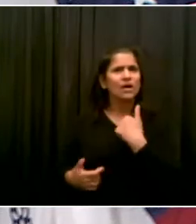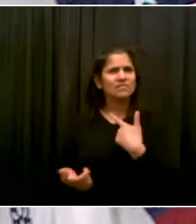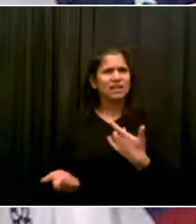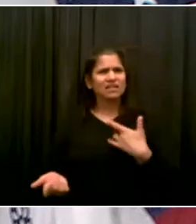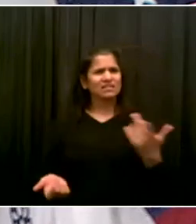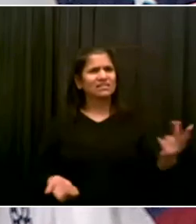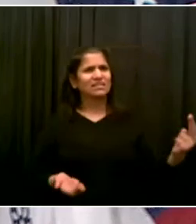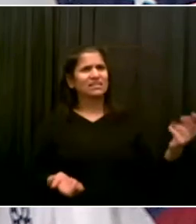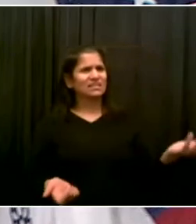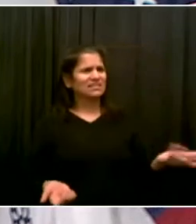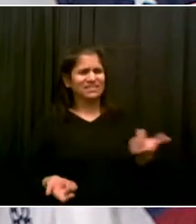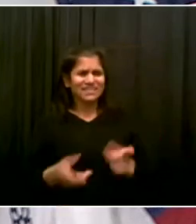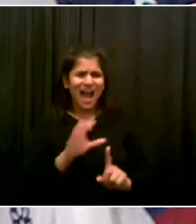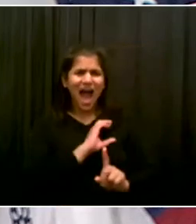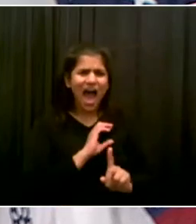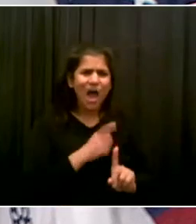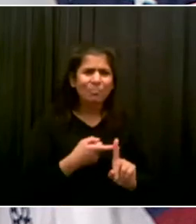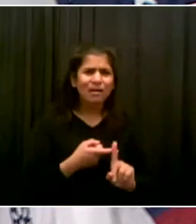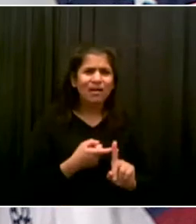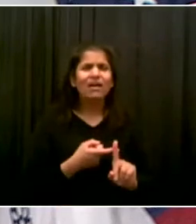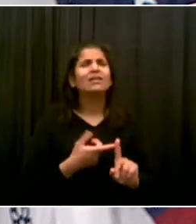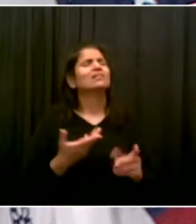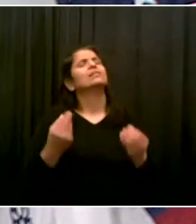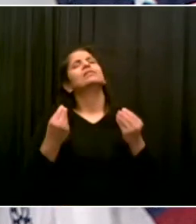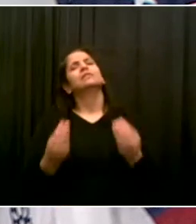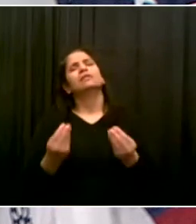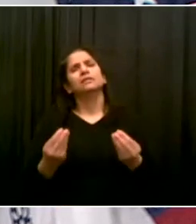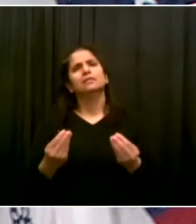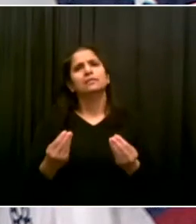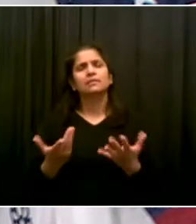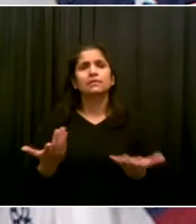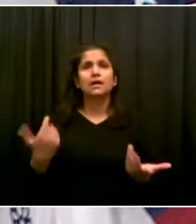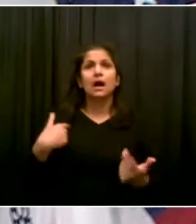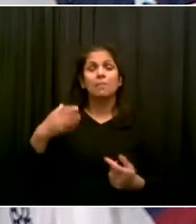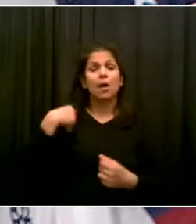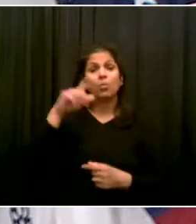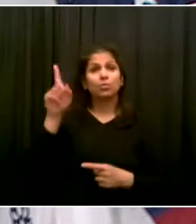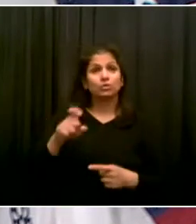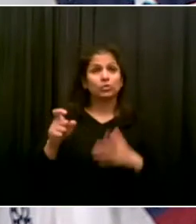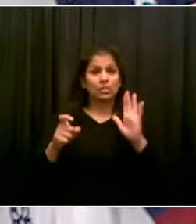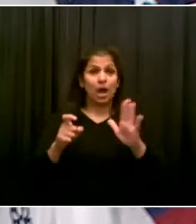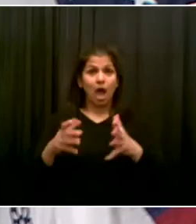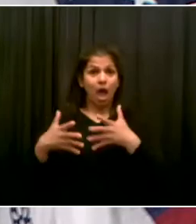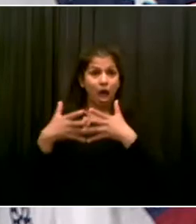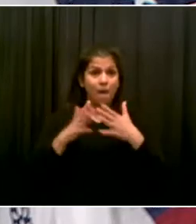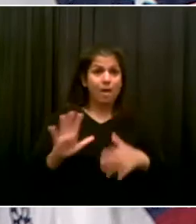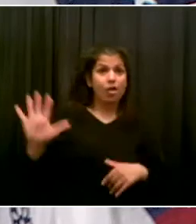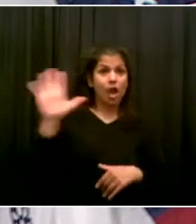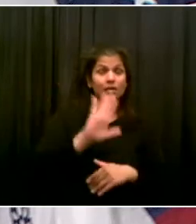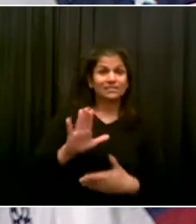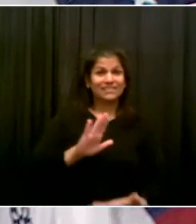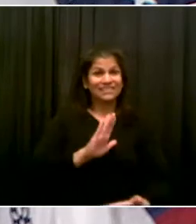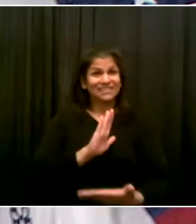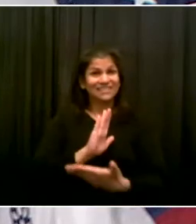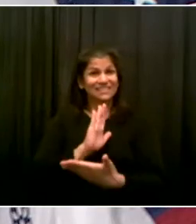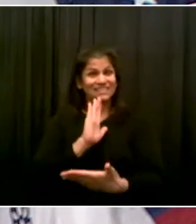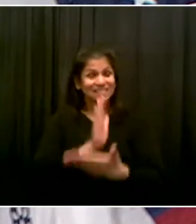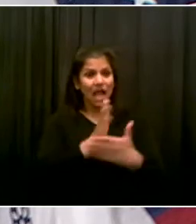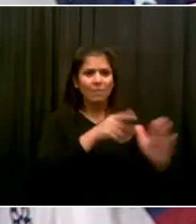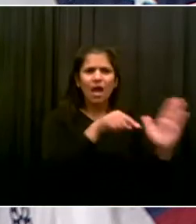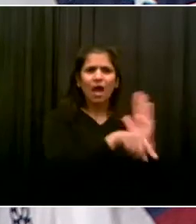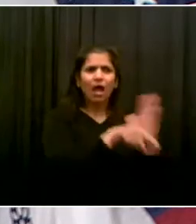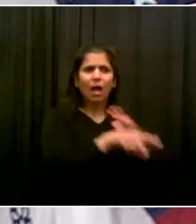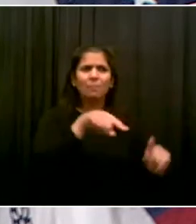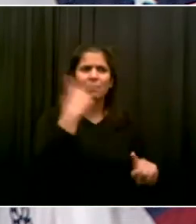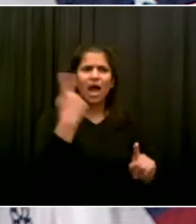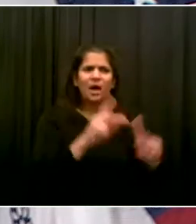is this country going to stop killing black people? Like, what is going on here? It is not acceptable. It has to end.